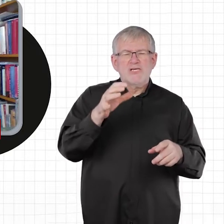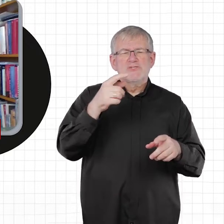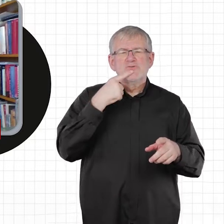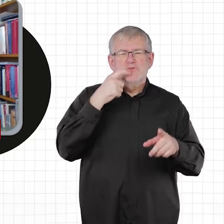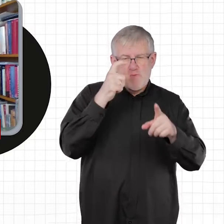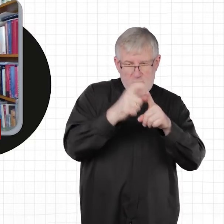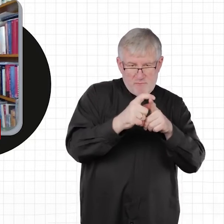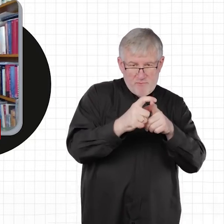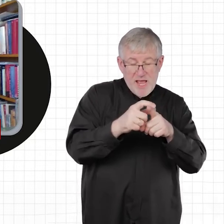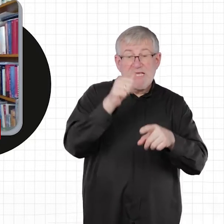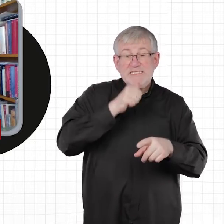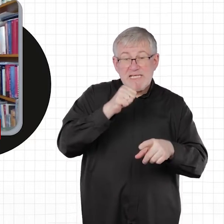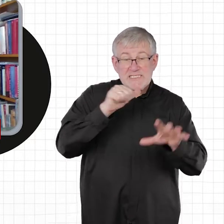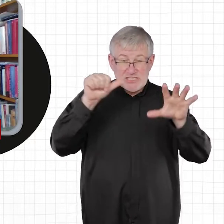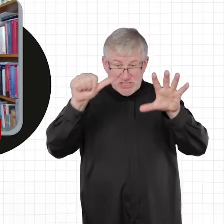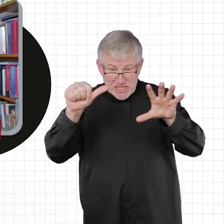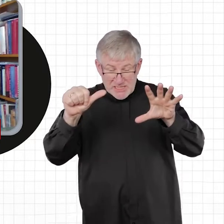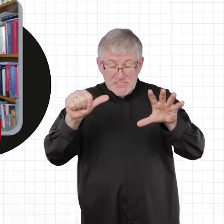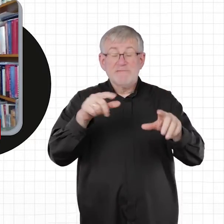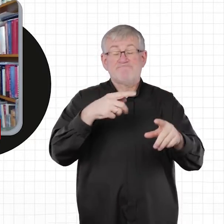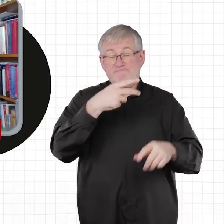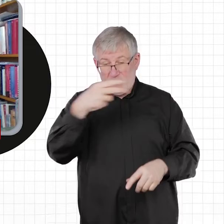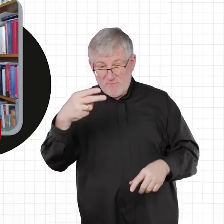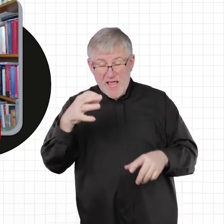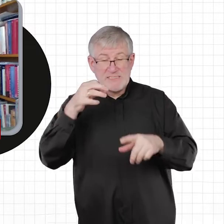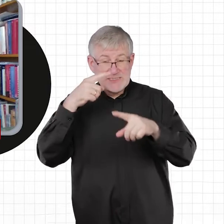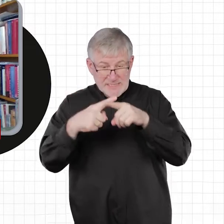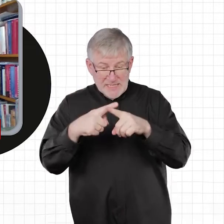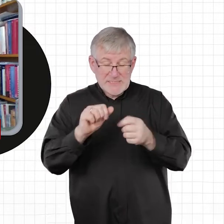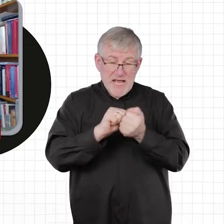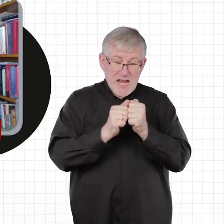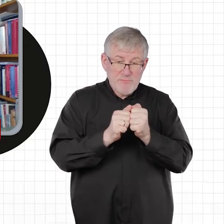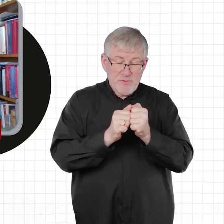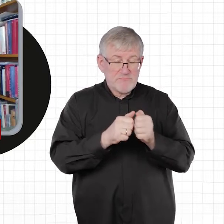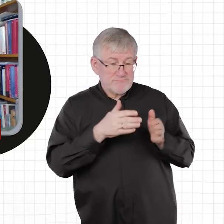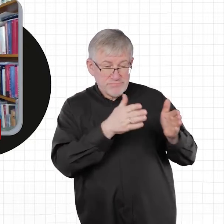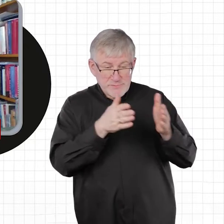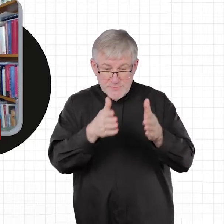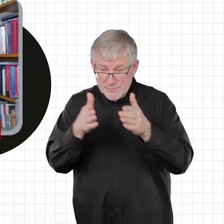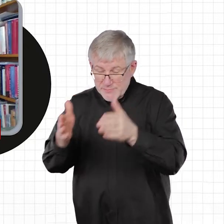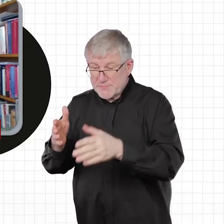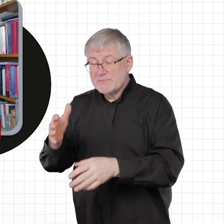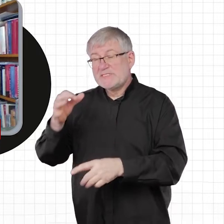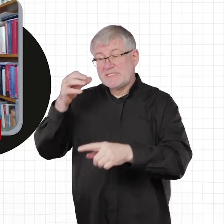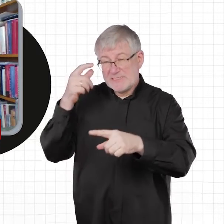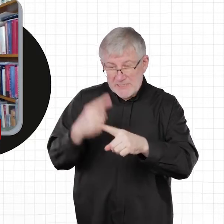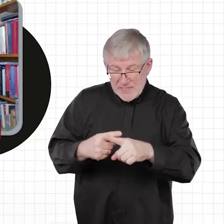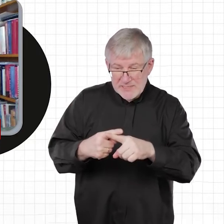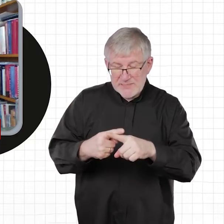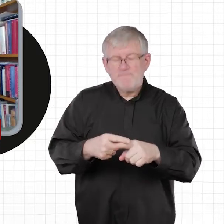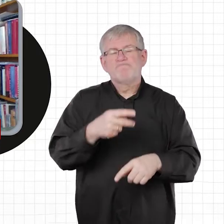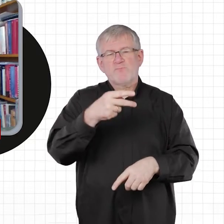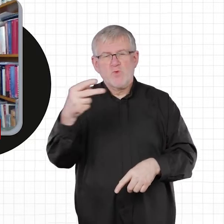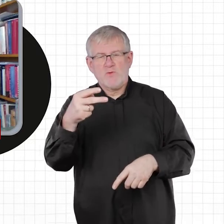give them, I have an Instagram account. I'm trying to use all things that I can to put it in their faces, so